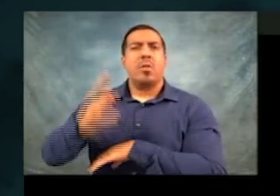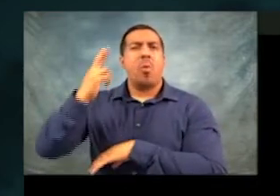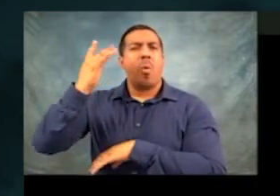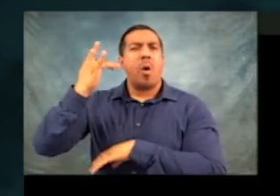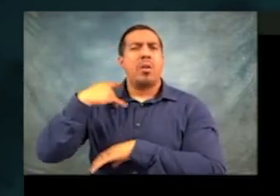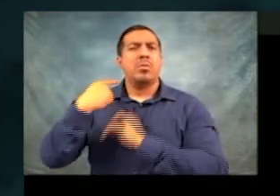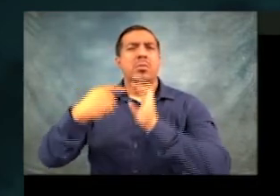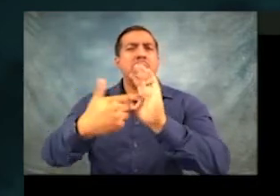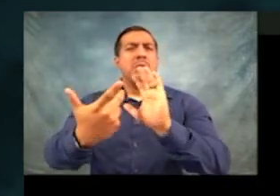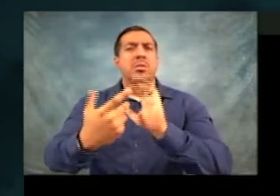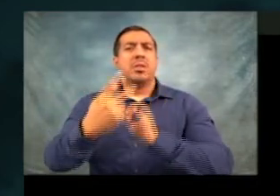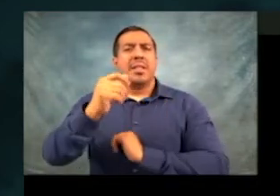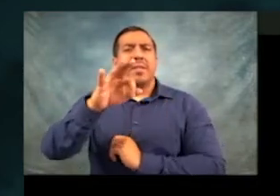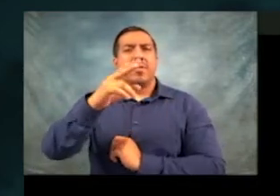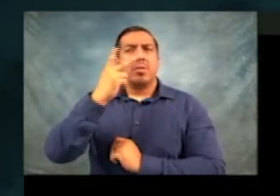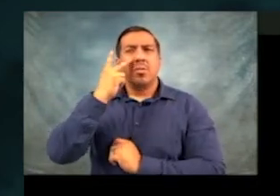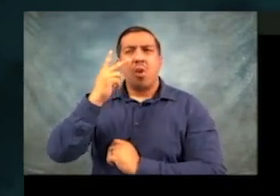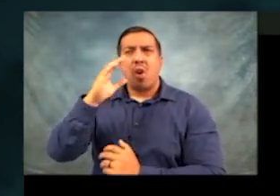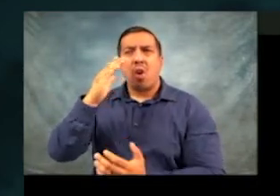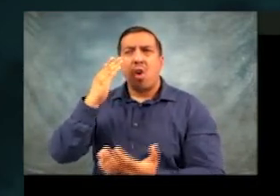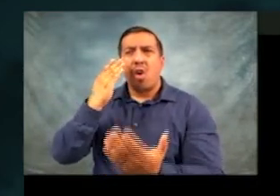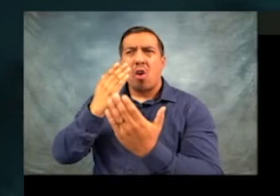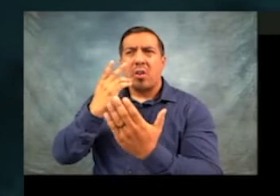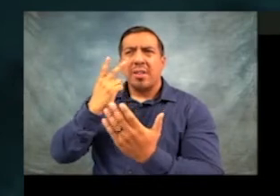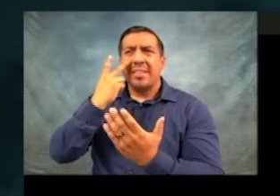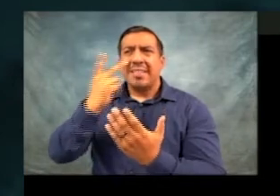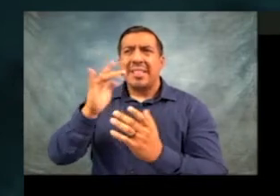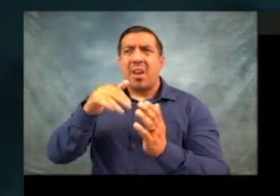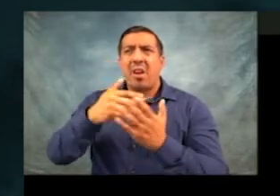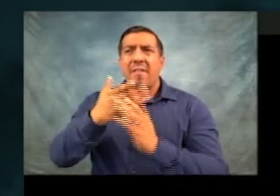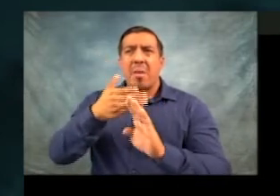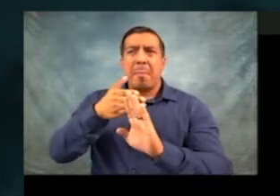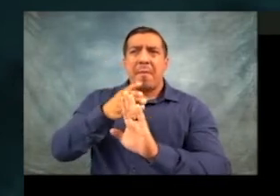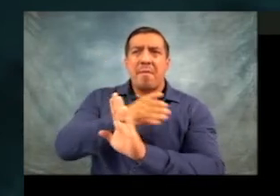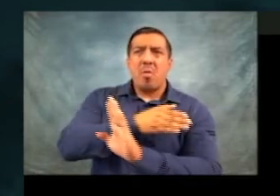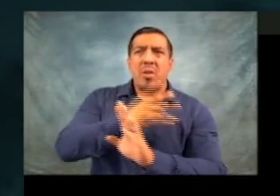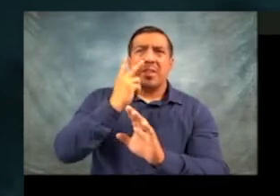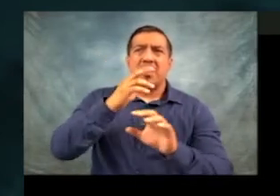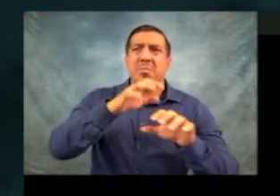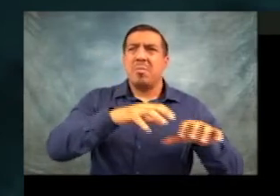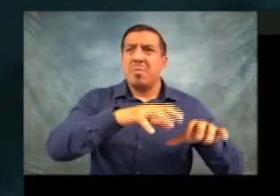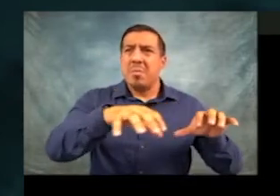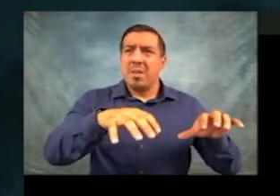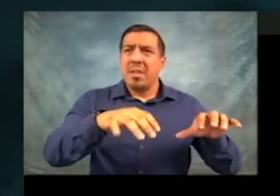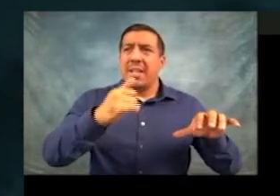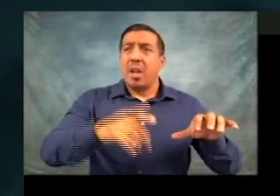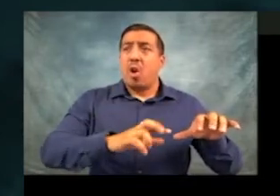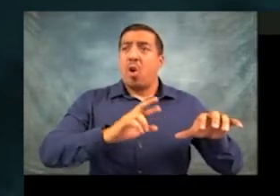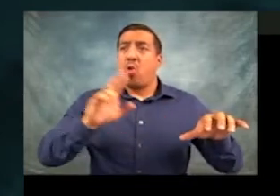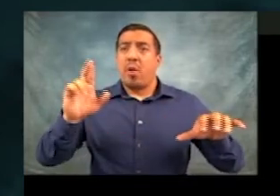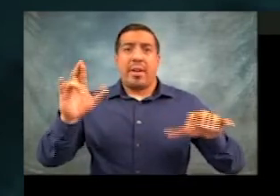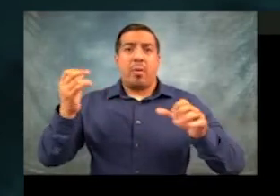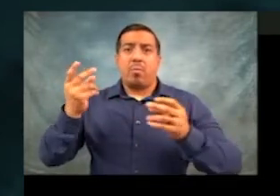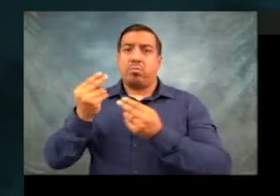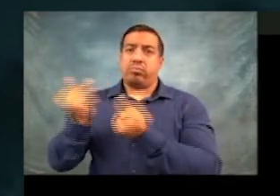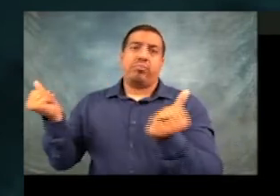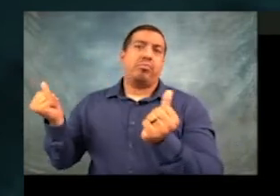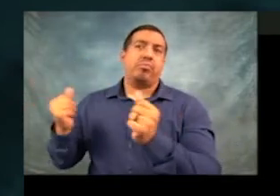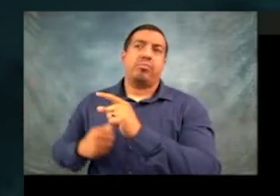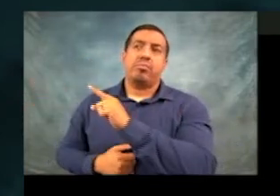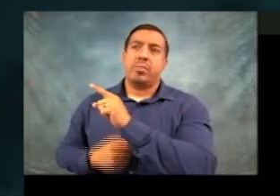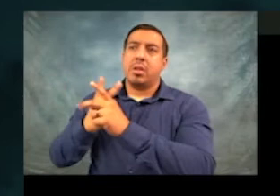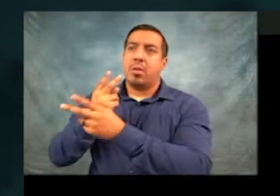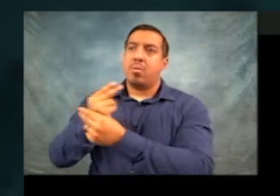you this, if you look closely, you can kind of see some buildings in the before image, and on the right-hand side, they're gone.